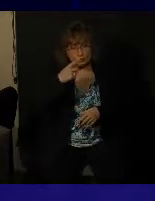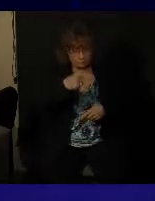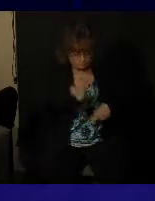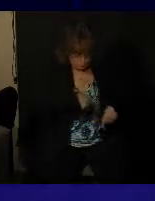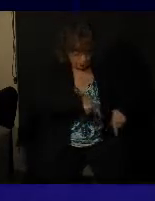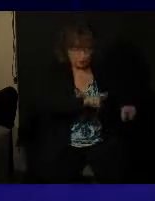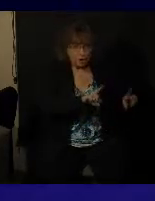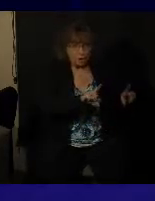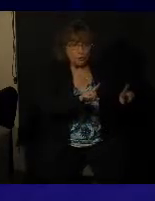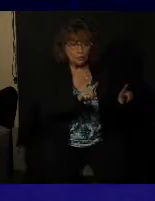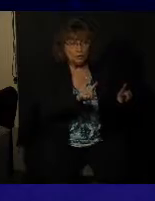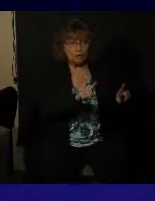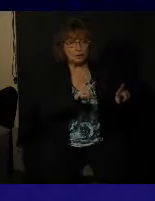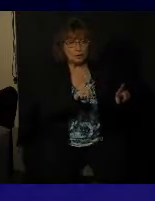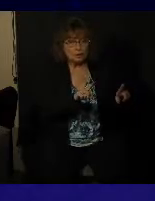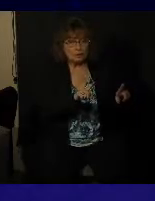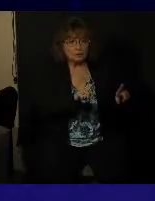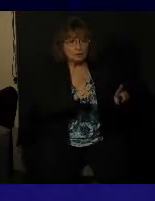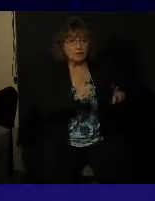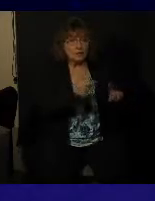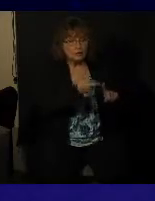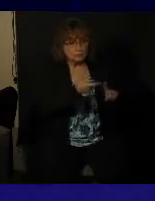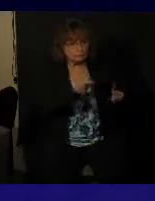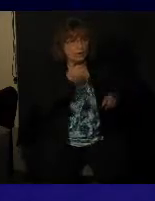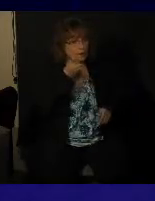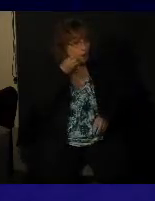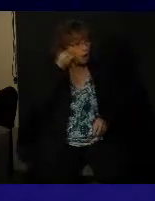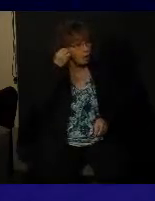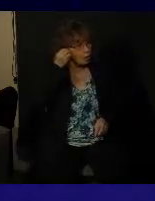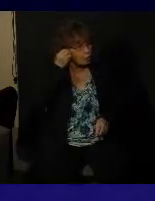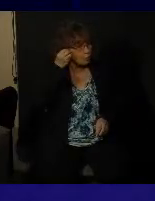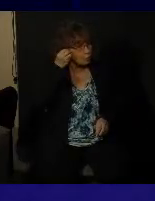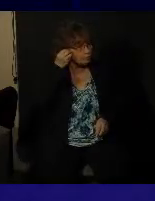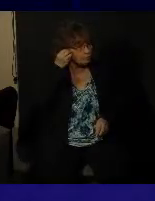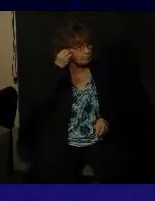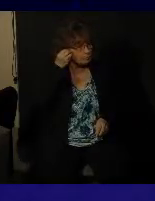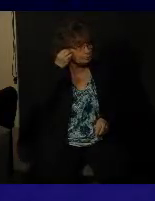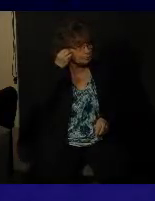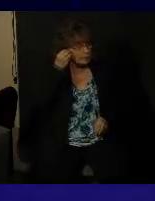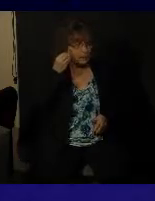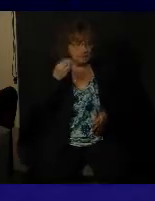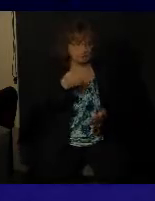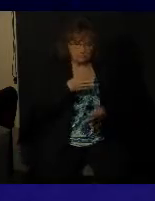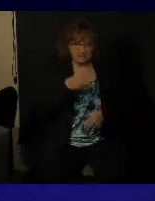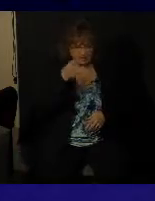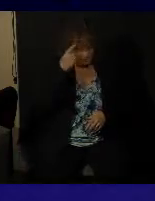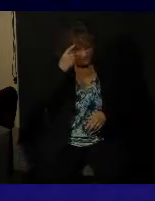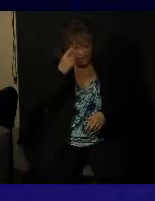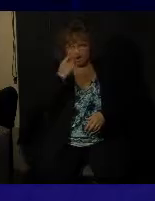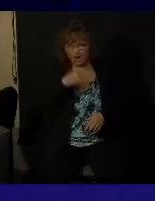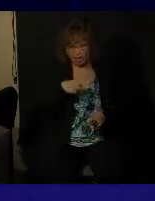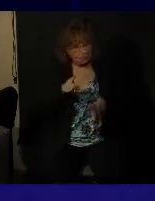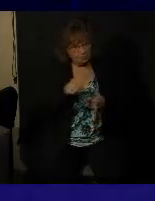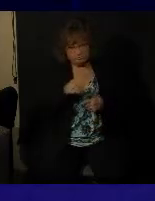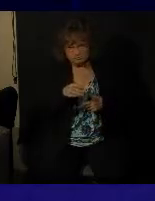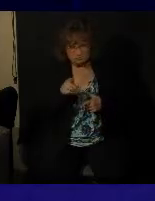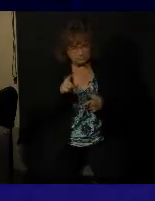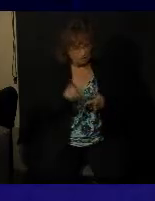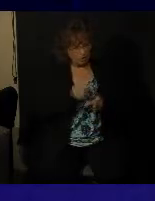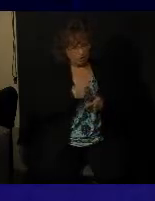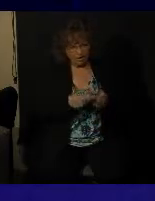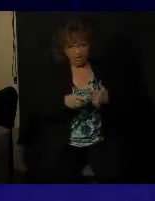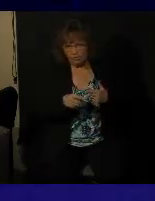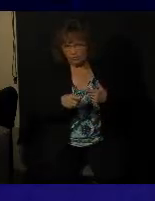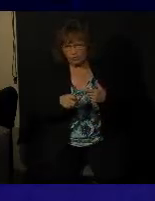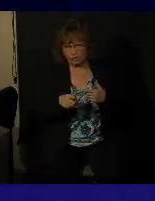so. And when I first heard that, I didn't believe her, and I thought that she was making stuff up and that I actually wasn't going to do that. She was